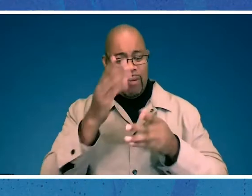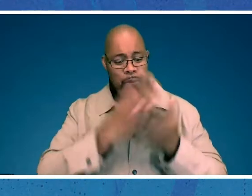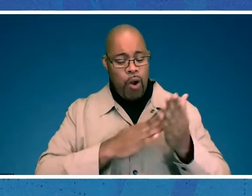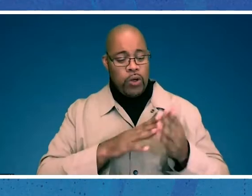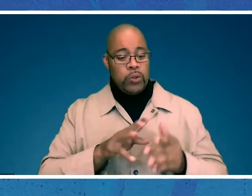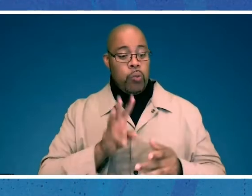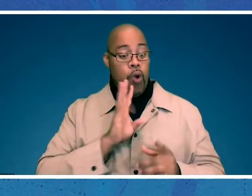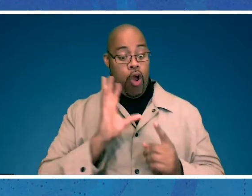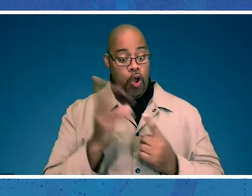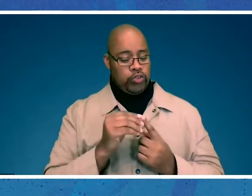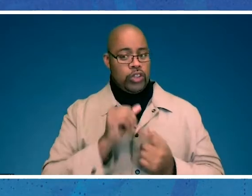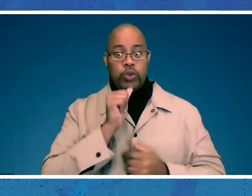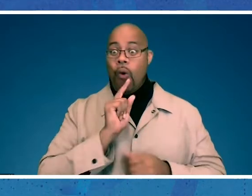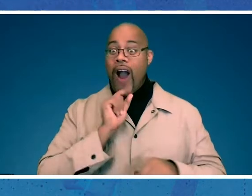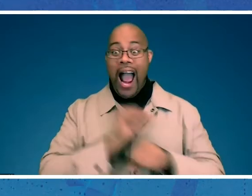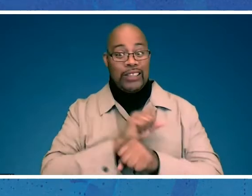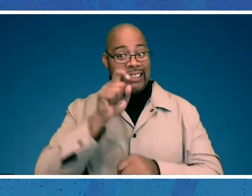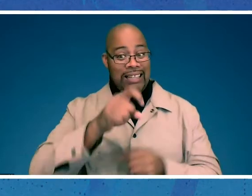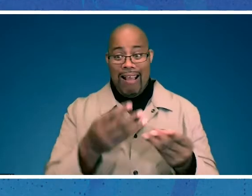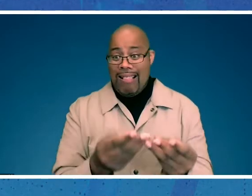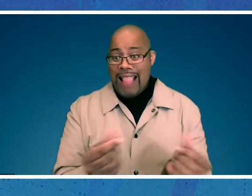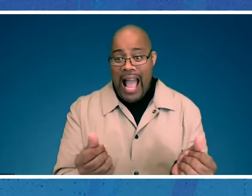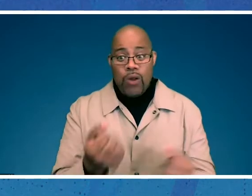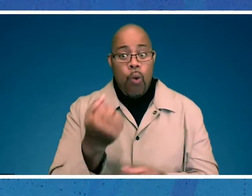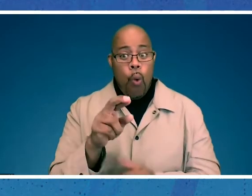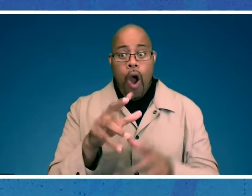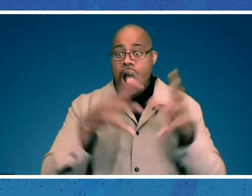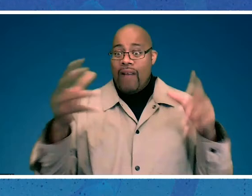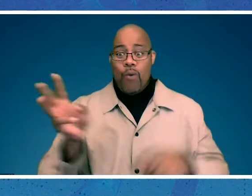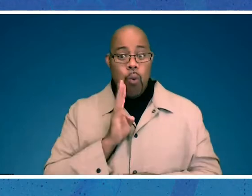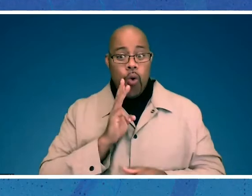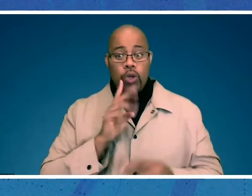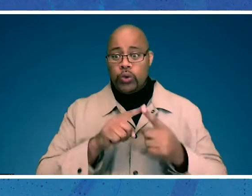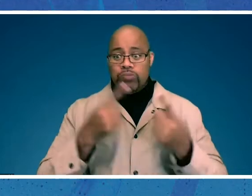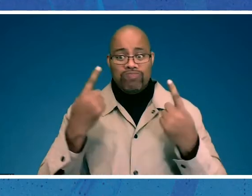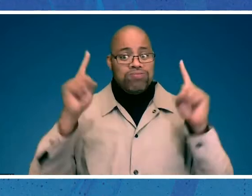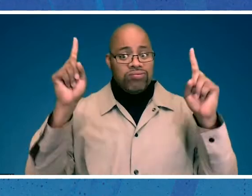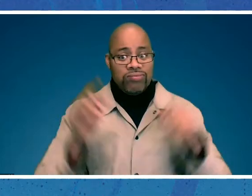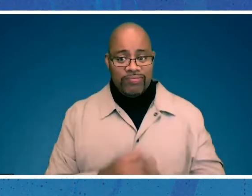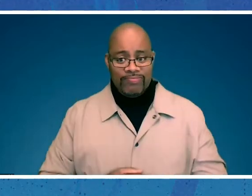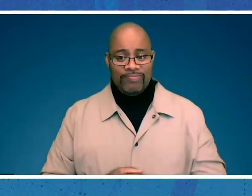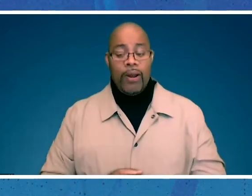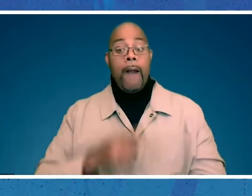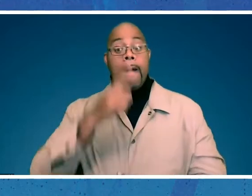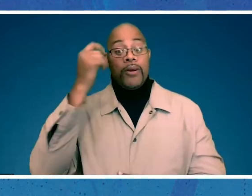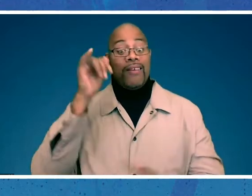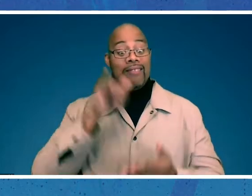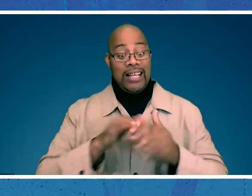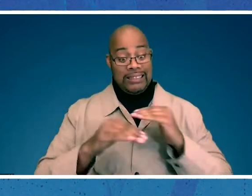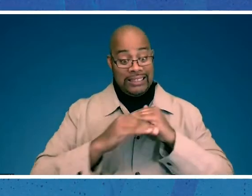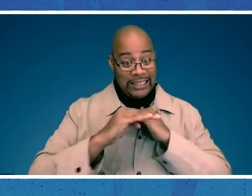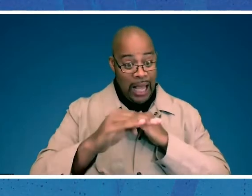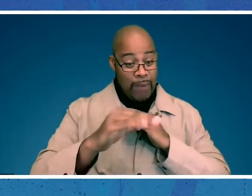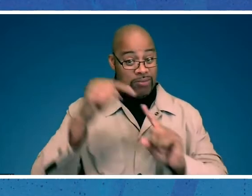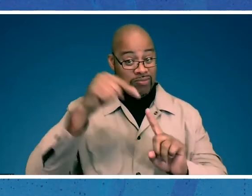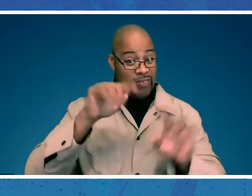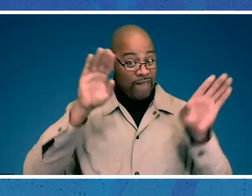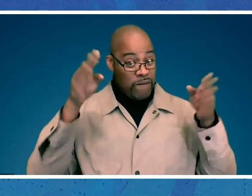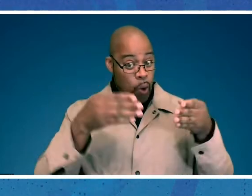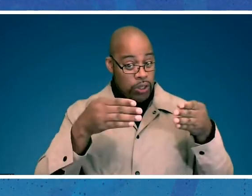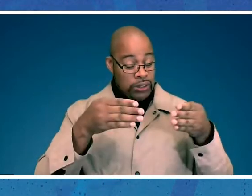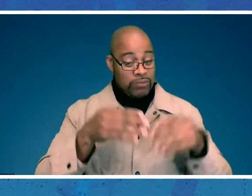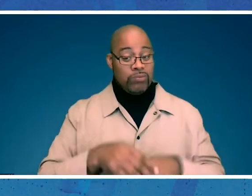aquaculture don't actually need land or tons of water to be effective. And because sustainability is the primary focus